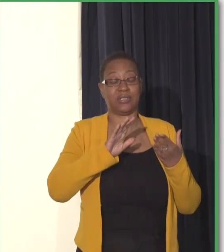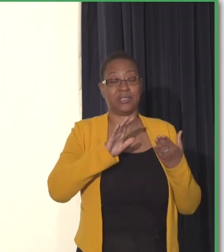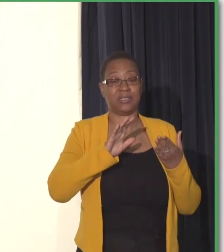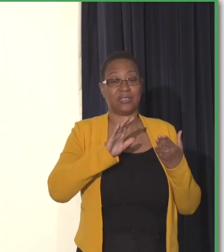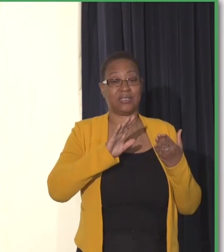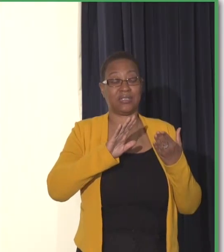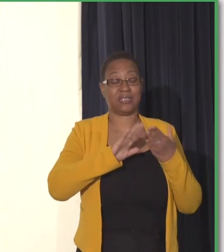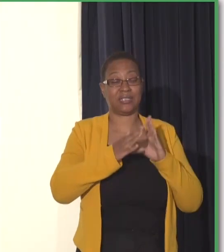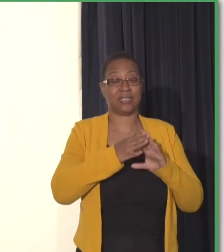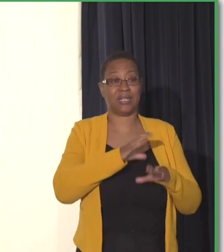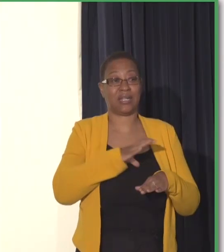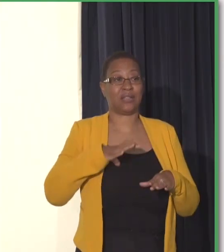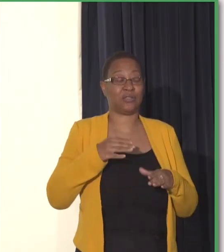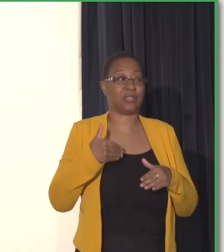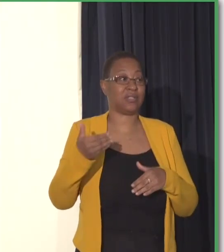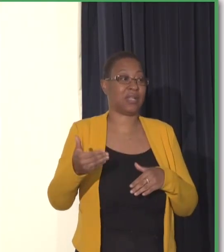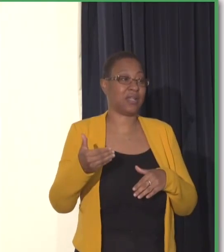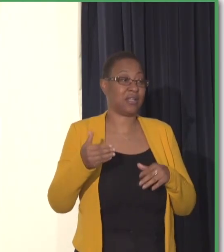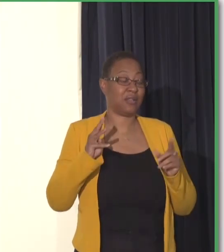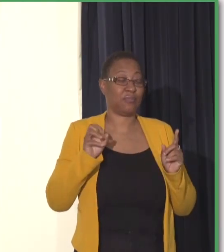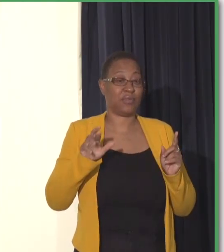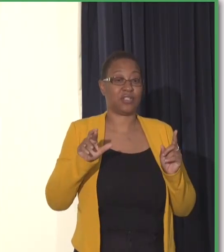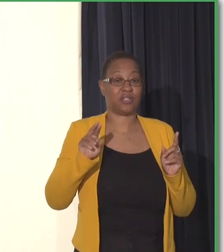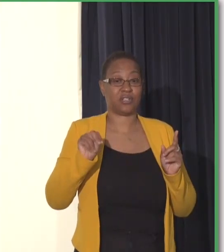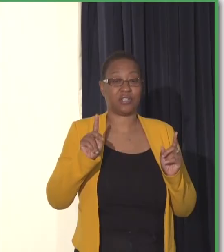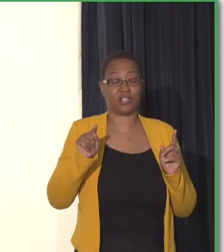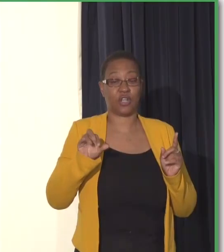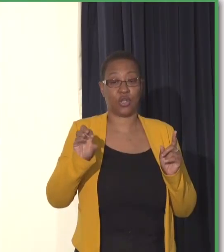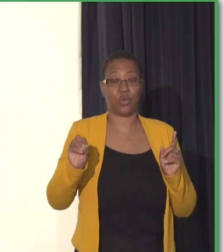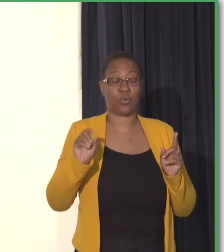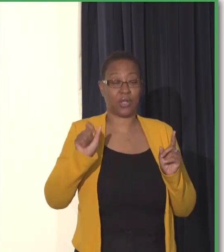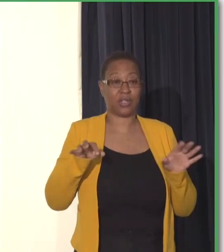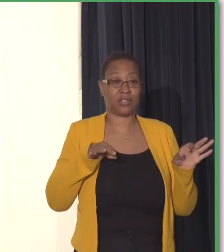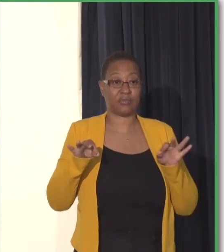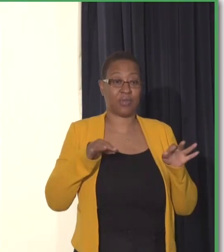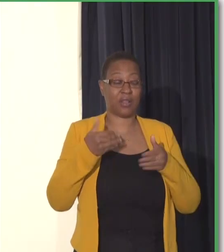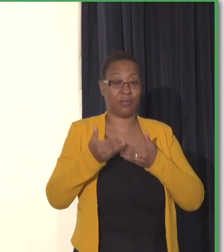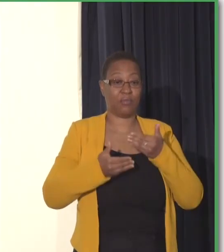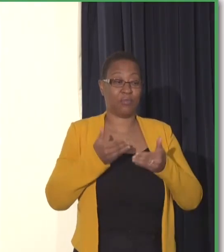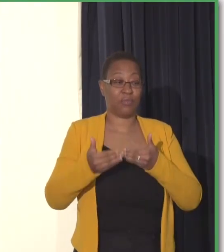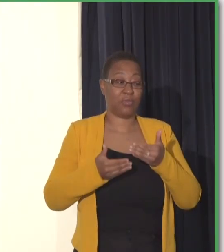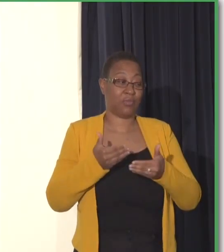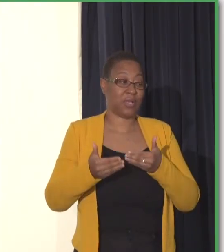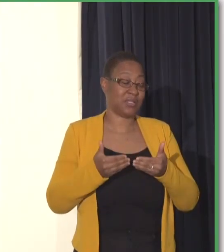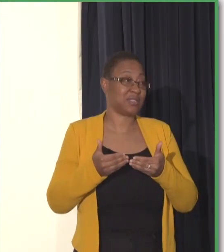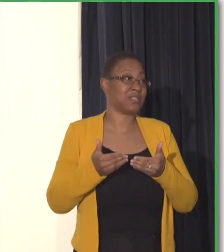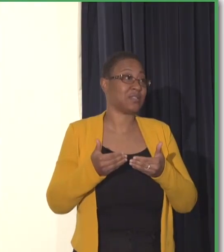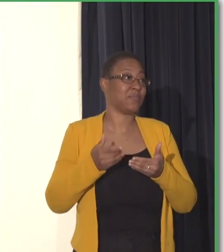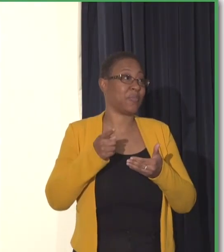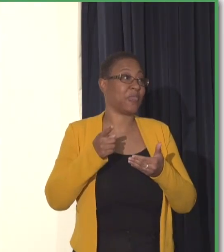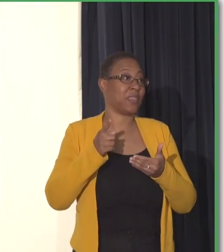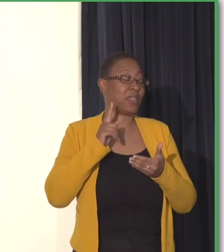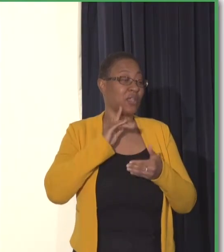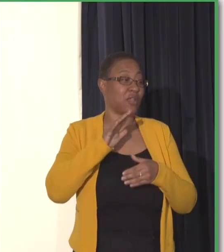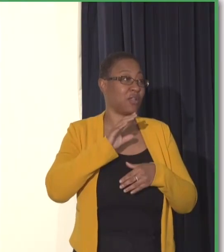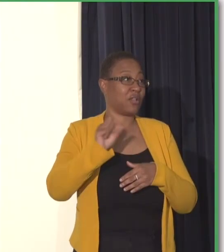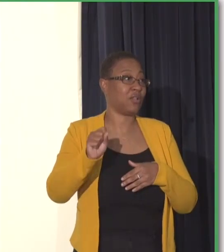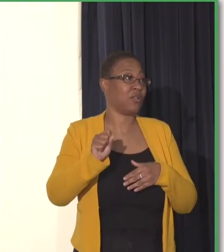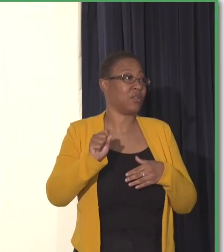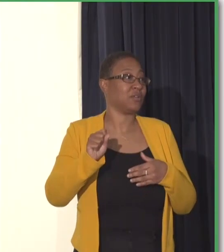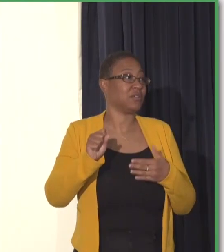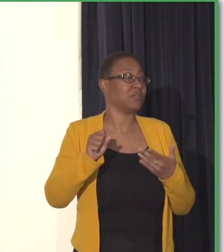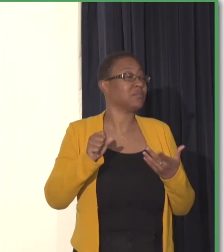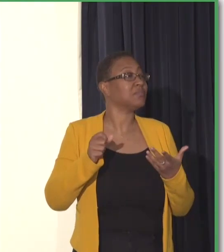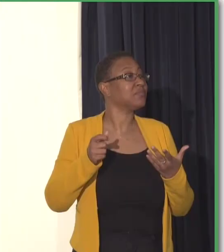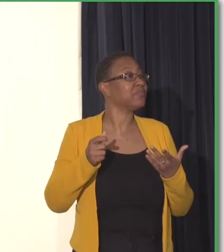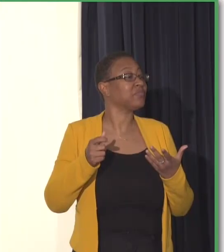City Council, Mr. Nazarko? Yes. Can you come explain what the process is? And you can go to City Council and send